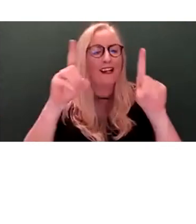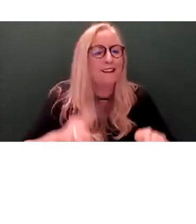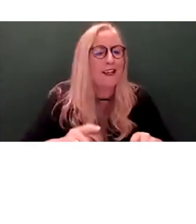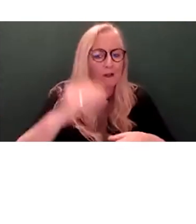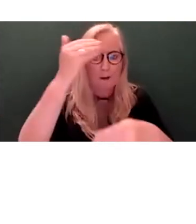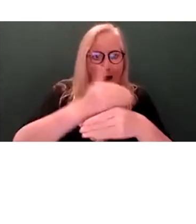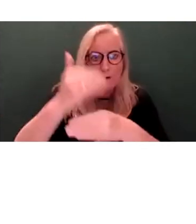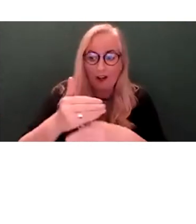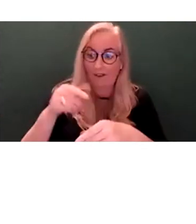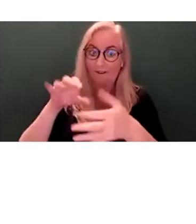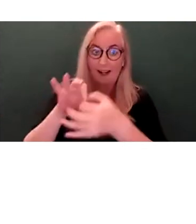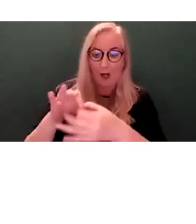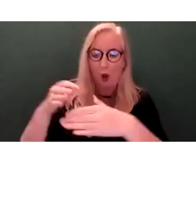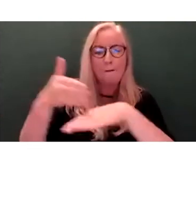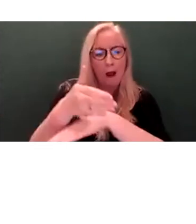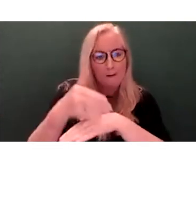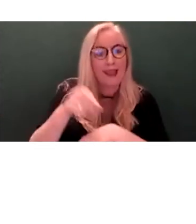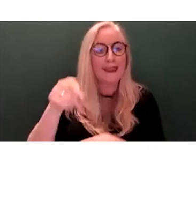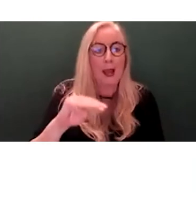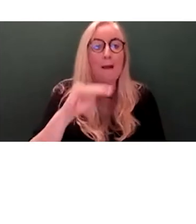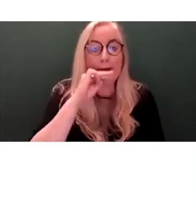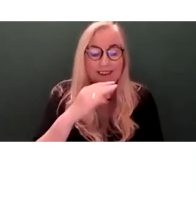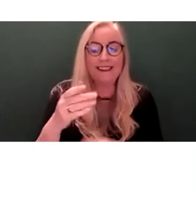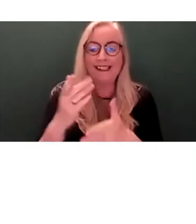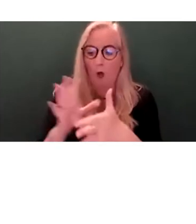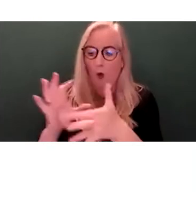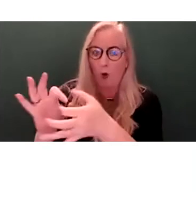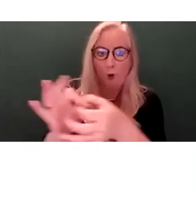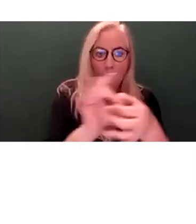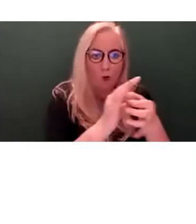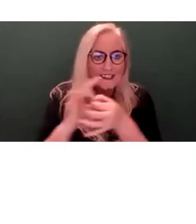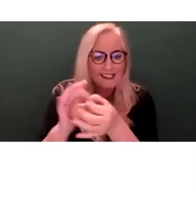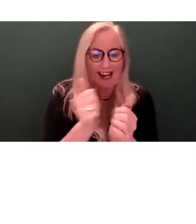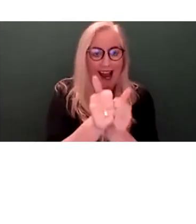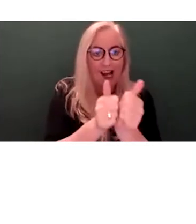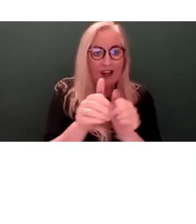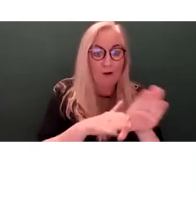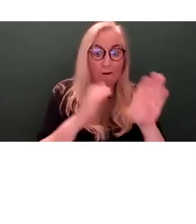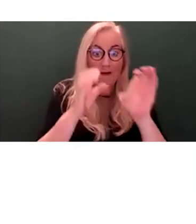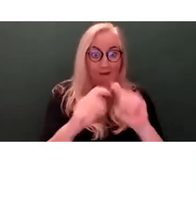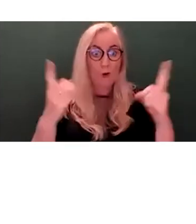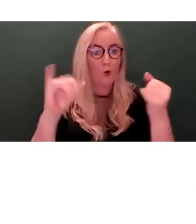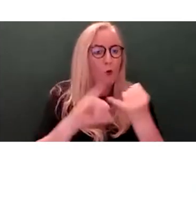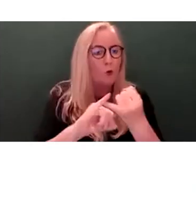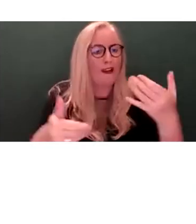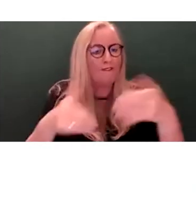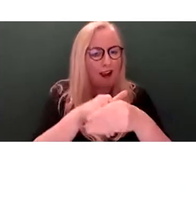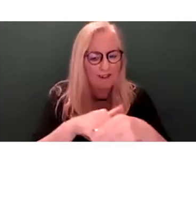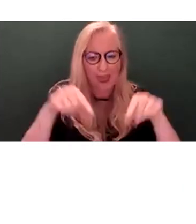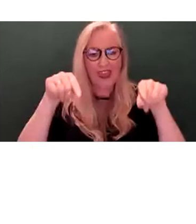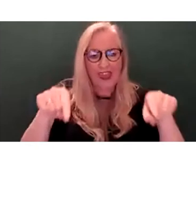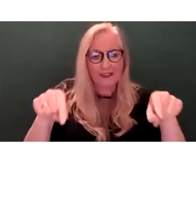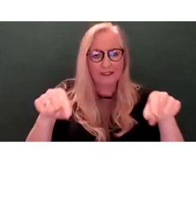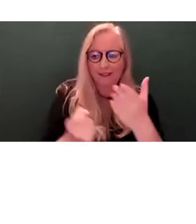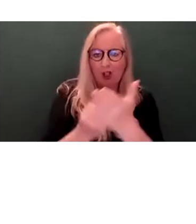to employment will require coordinated action from everyone involved. This issue is one of